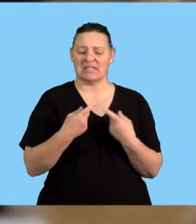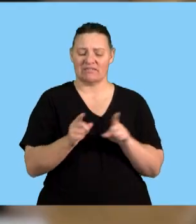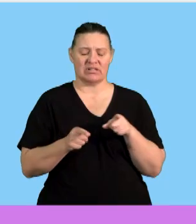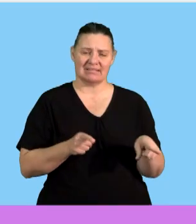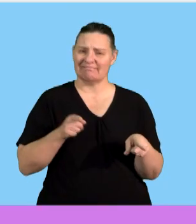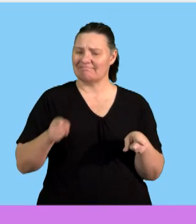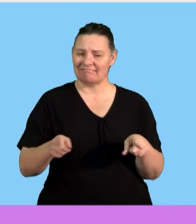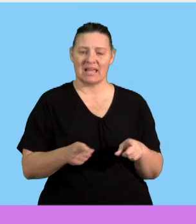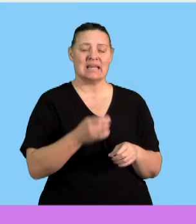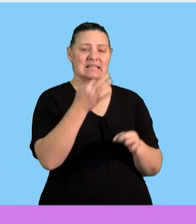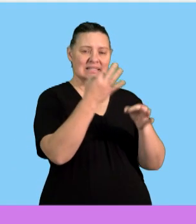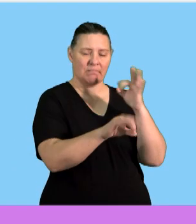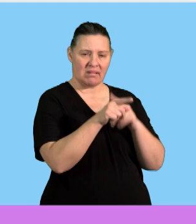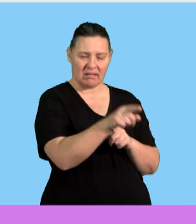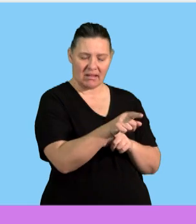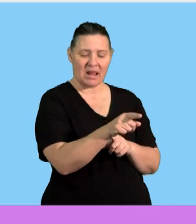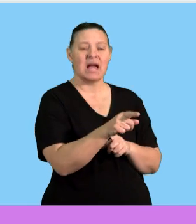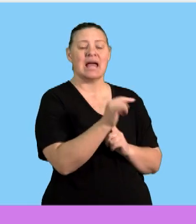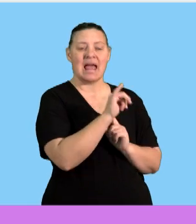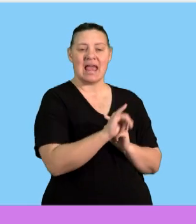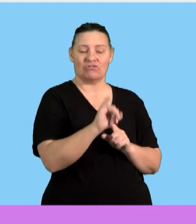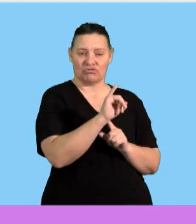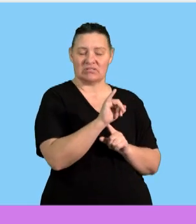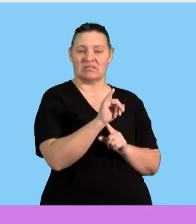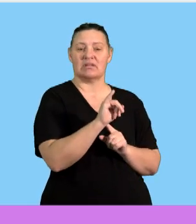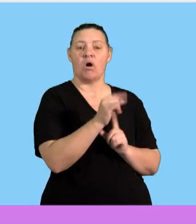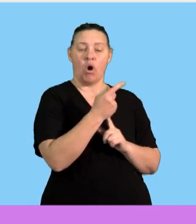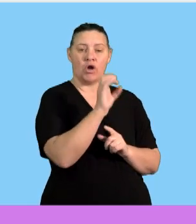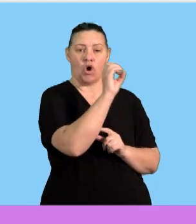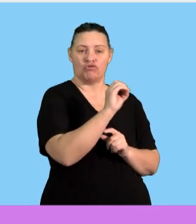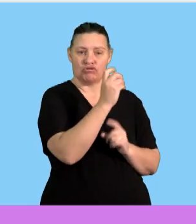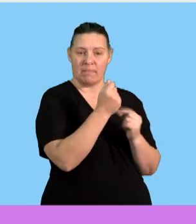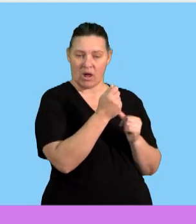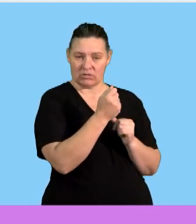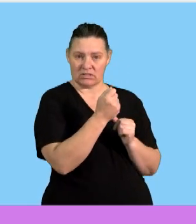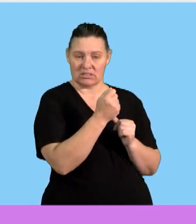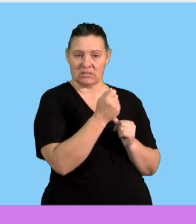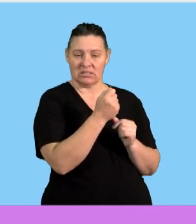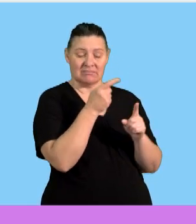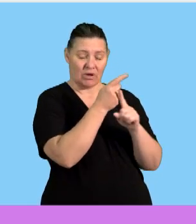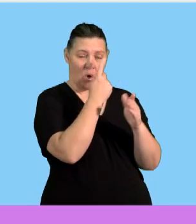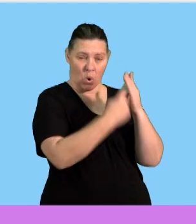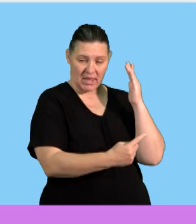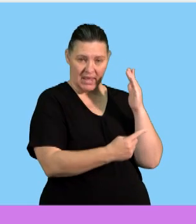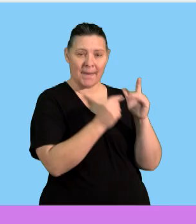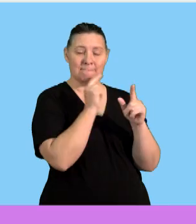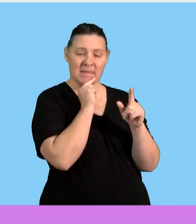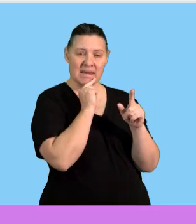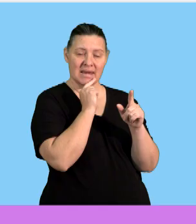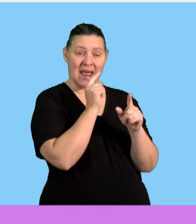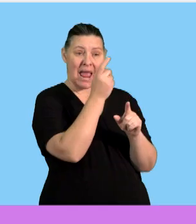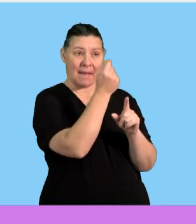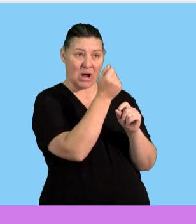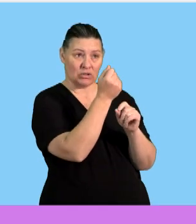interest. Simple interest, it's interest charged on the original amount due only, resulting in